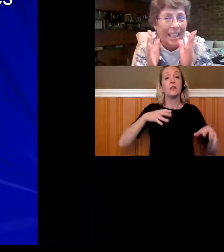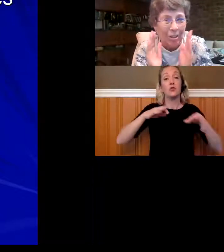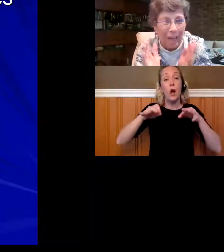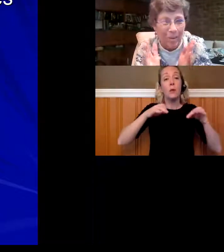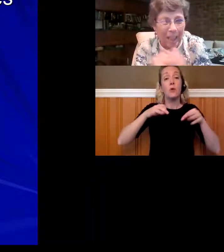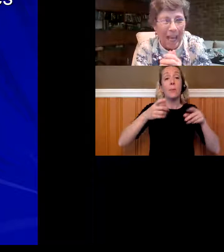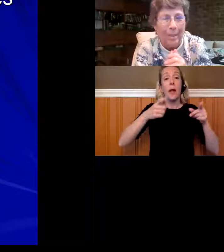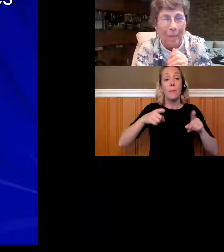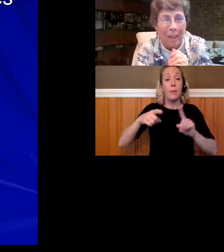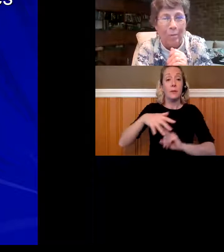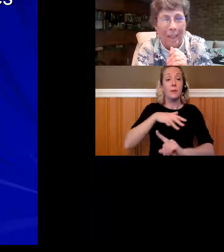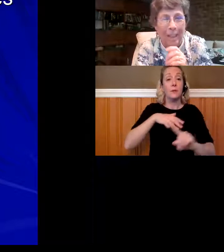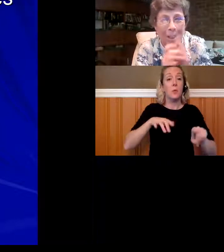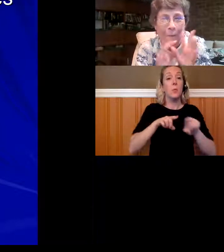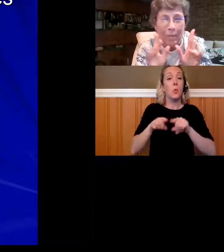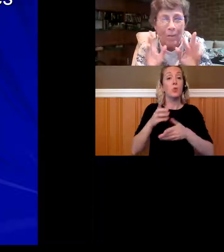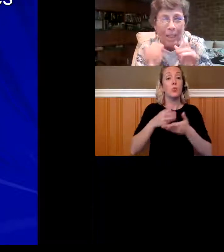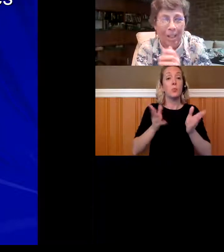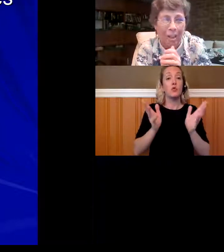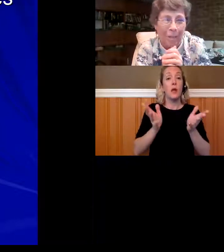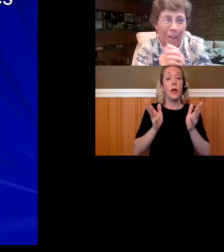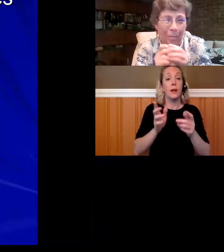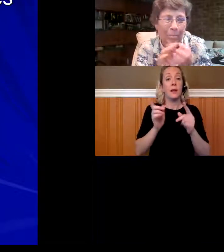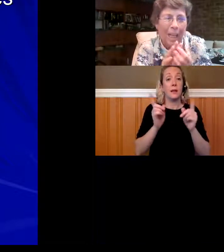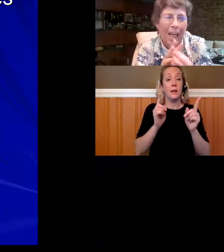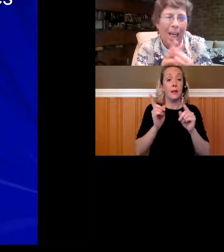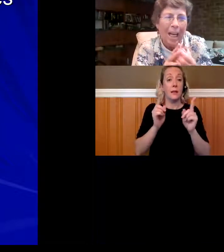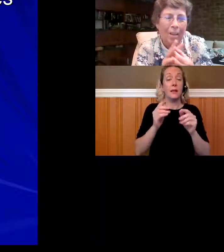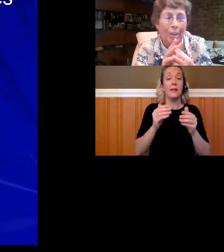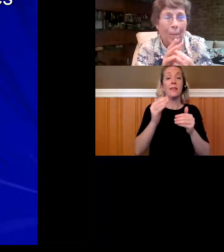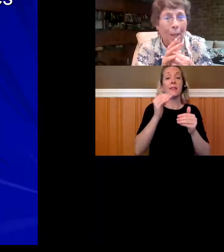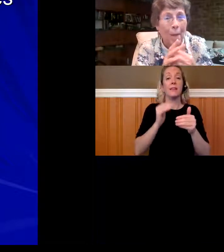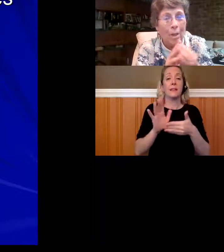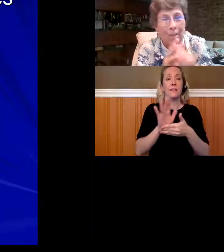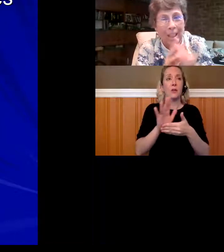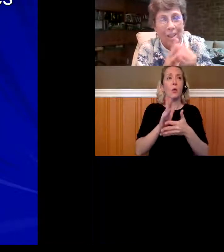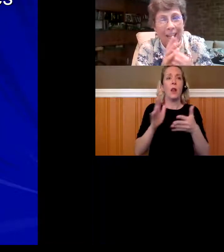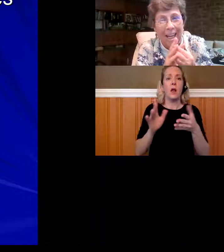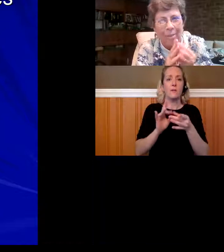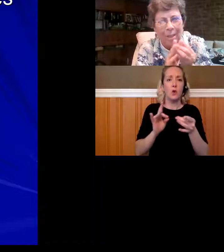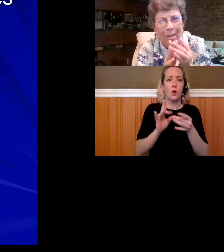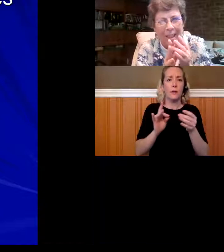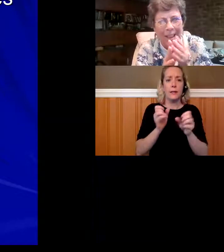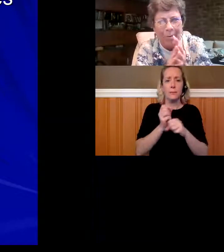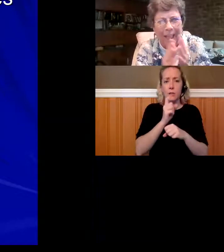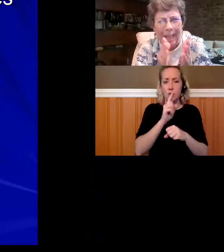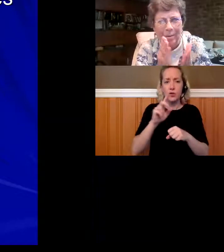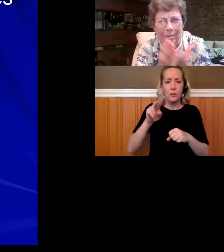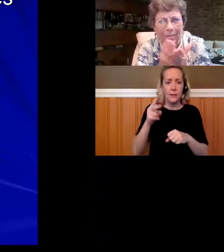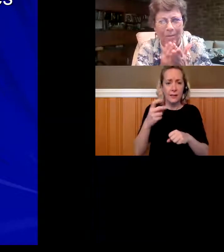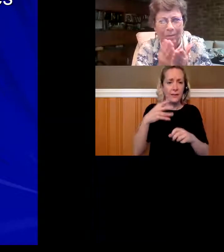there was a little bit of conversation going on. There's going to be a lot more conversation in the next one. So let's see if we can't figure this